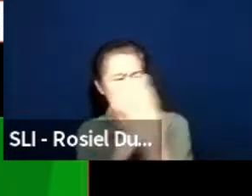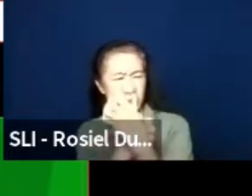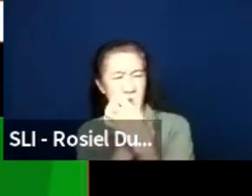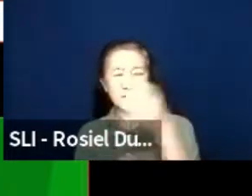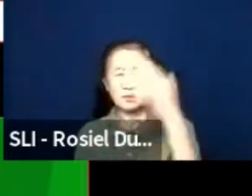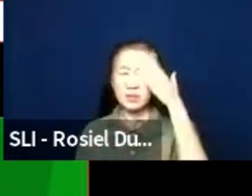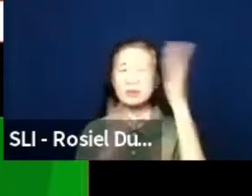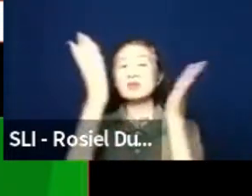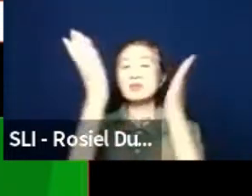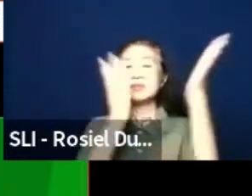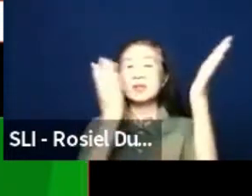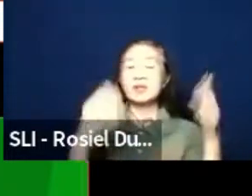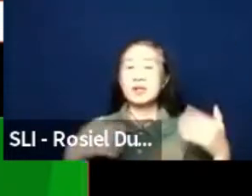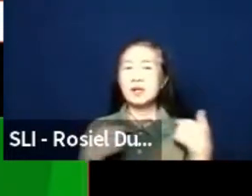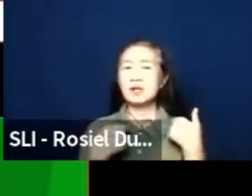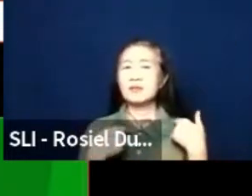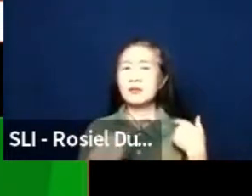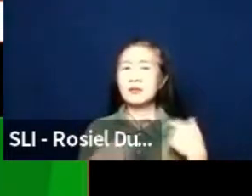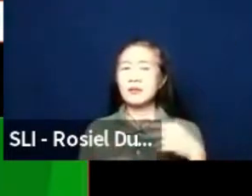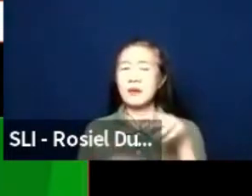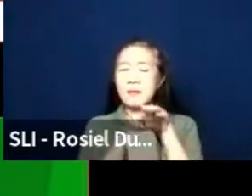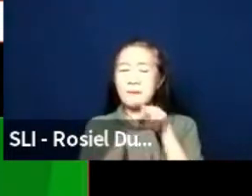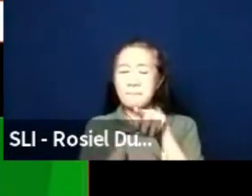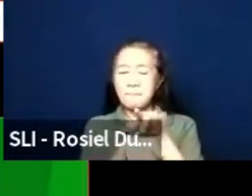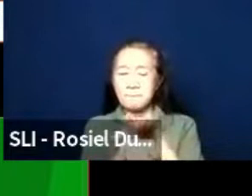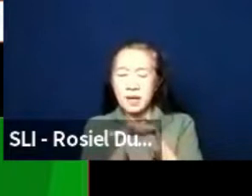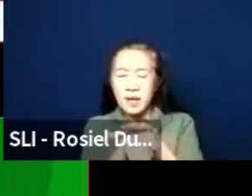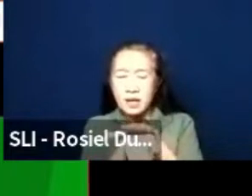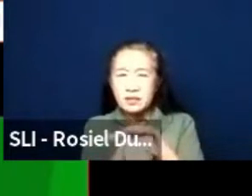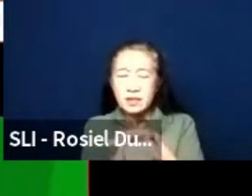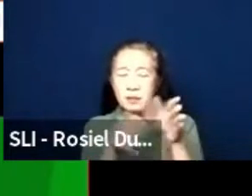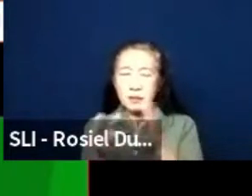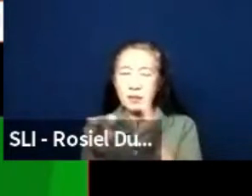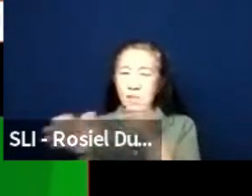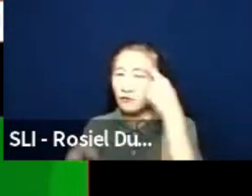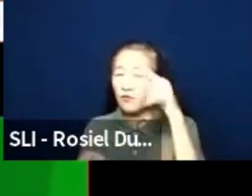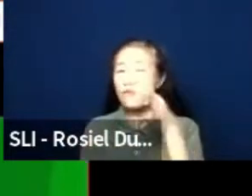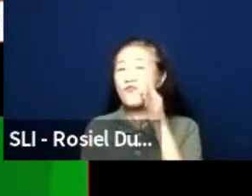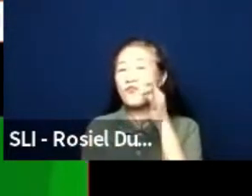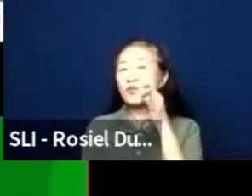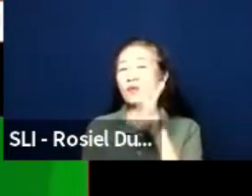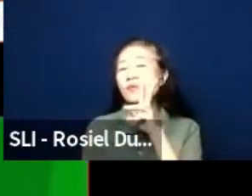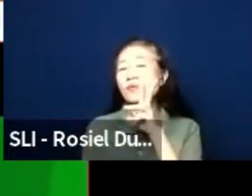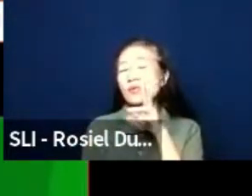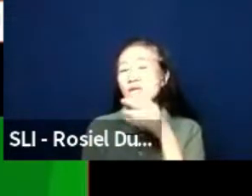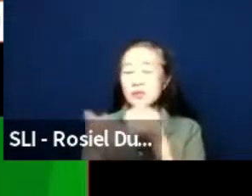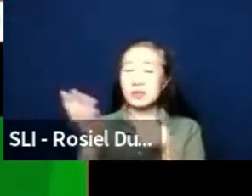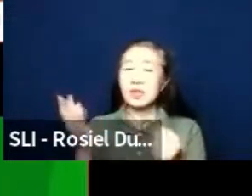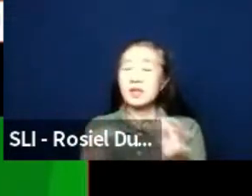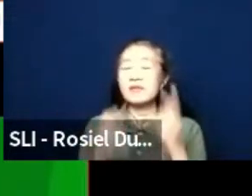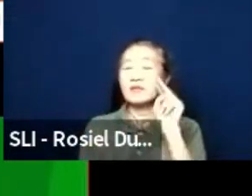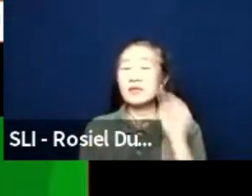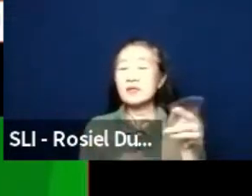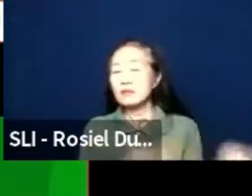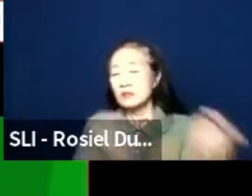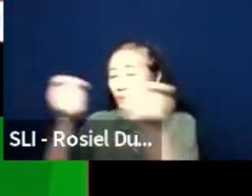service or support animals or pets and plan for food, water, and supplies. If you need to